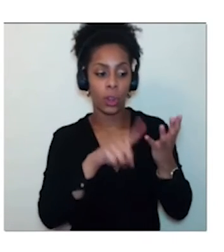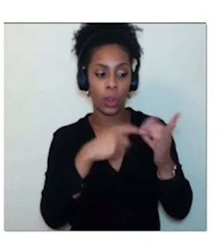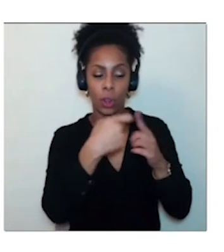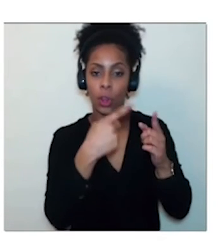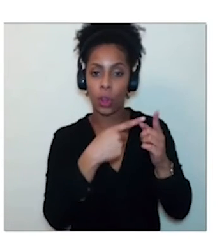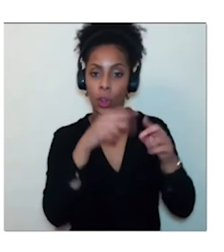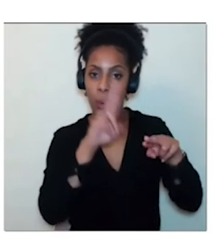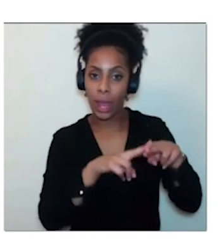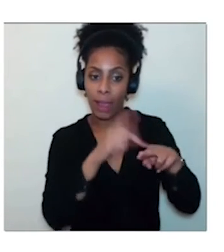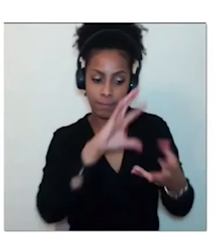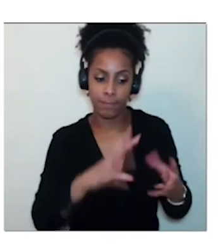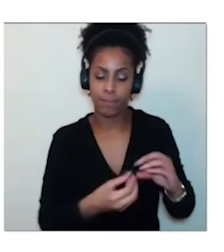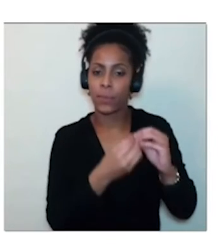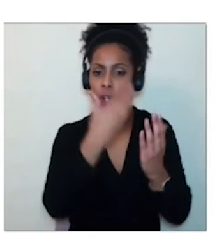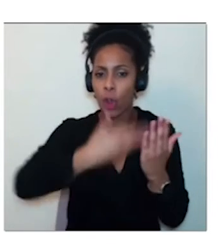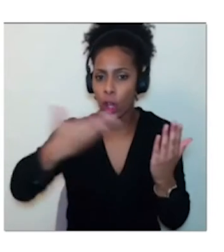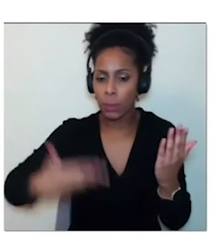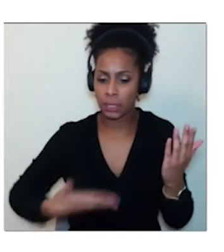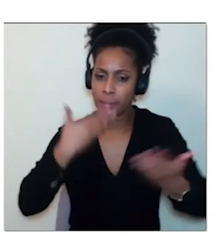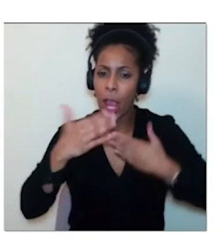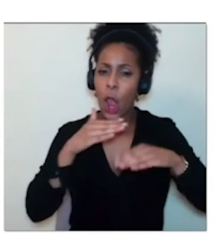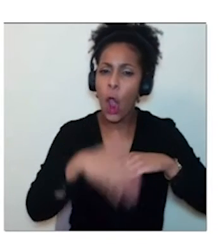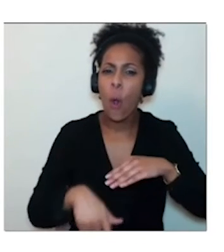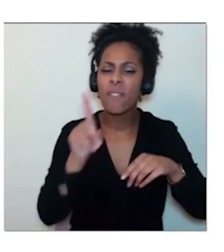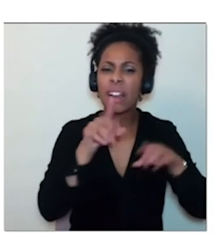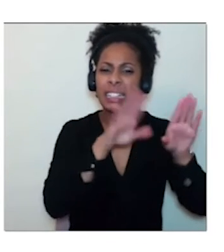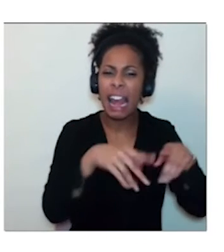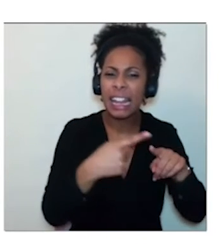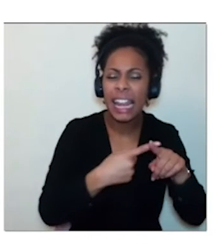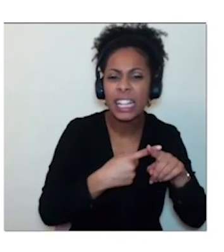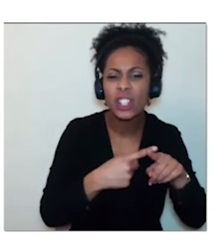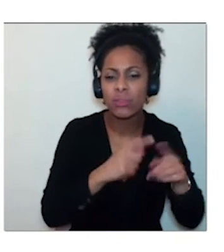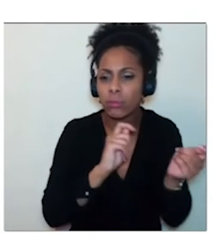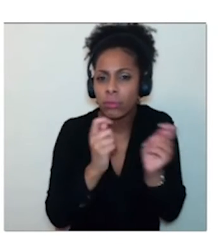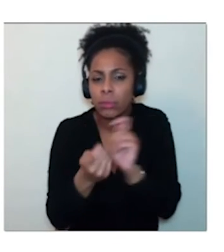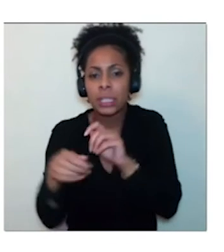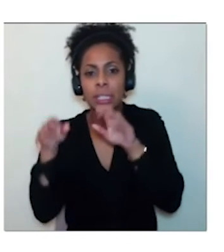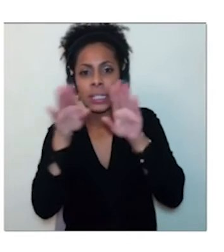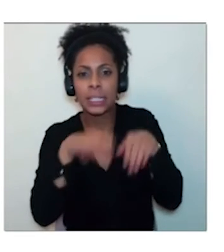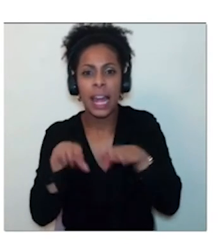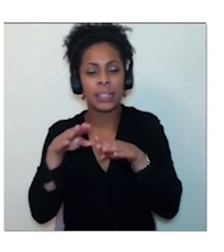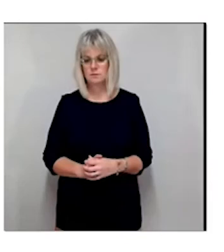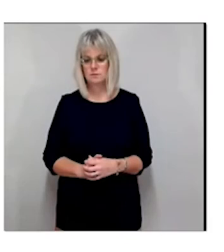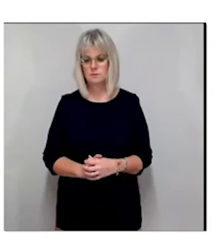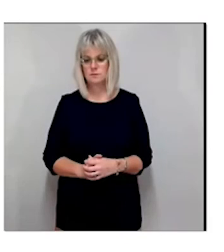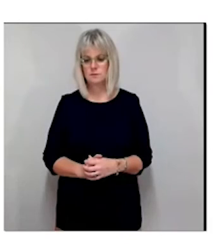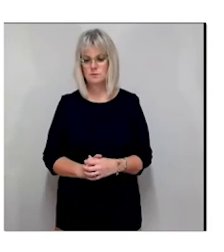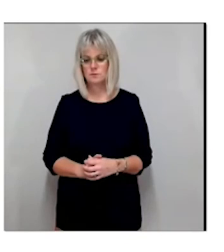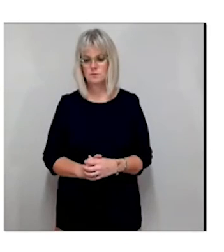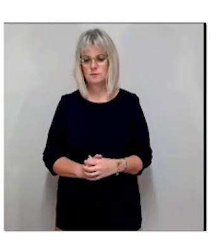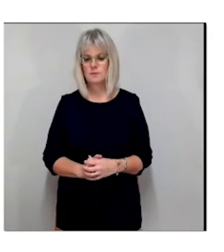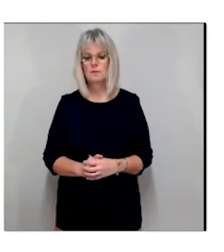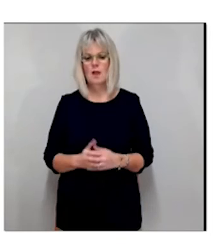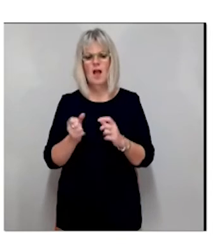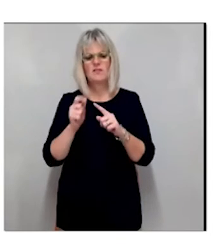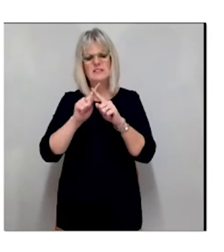changes from Standard English to Unified English Braille following implementation of the latter. A number of organisations for